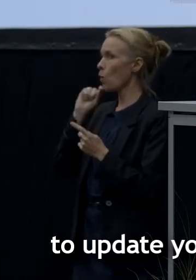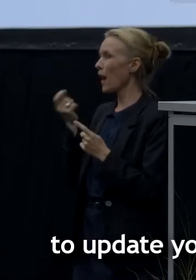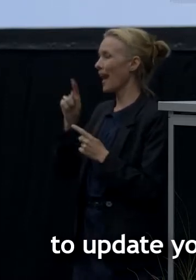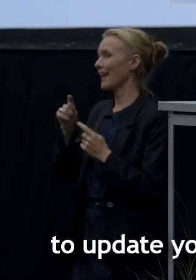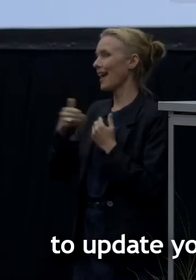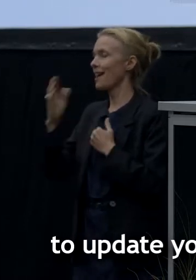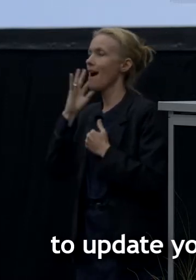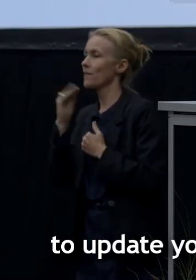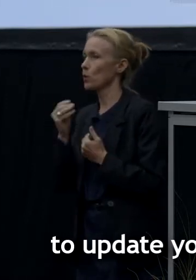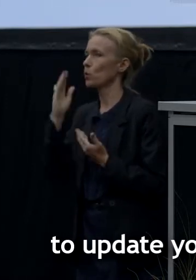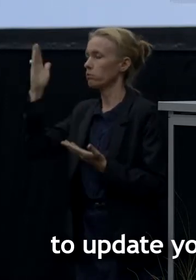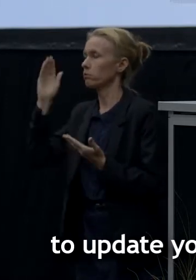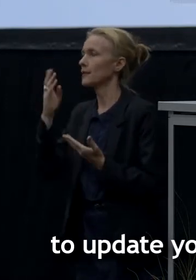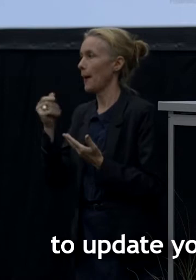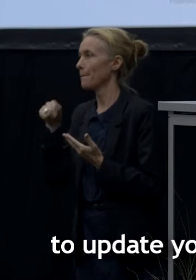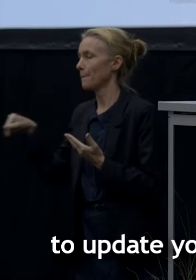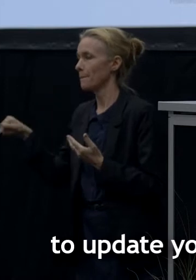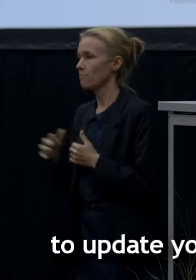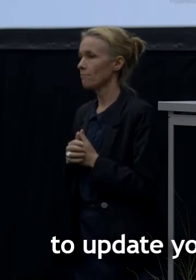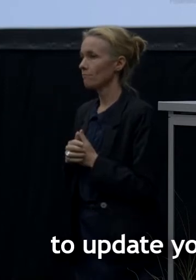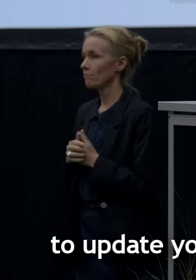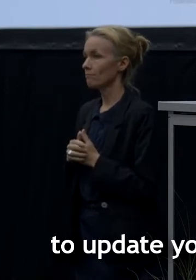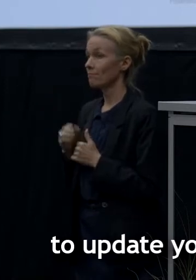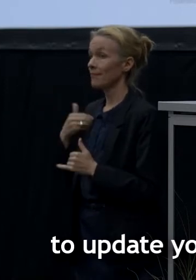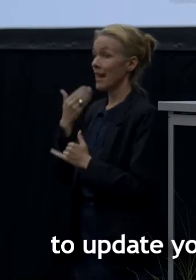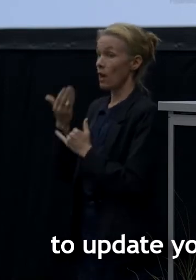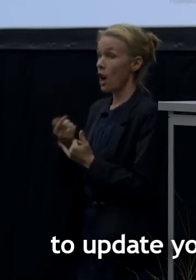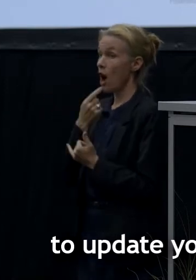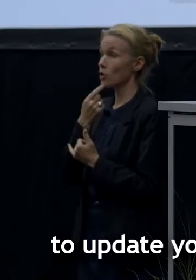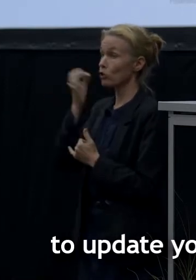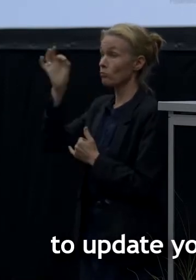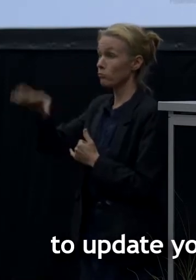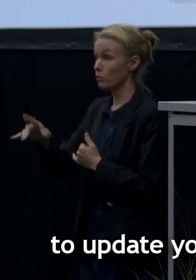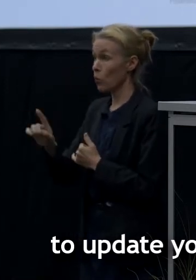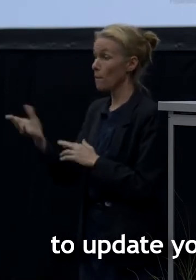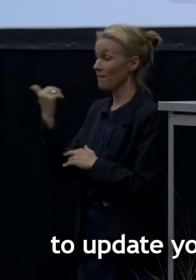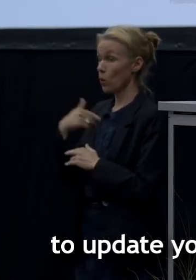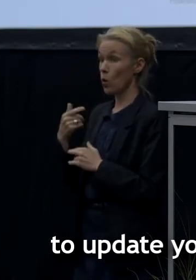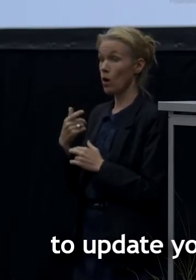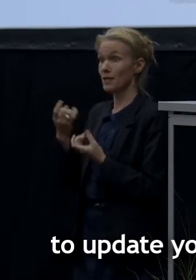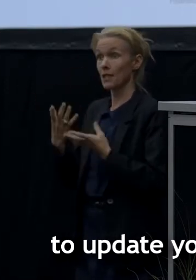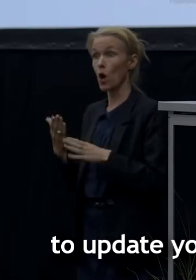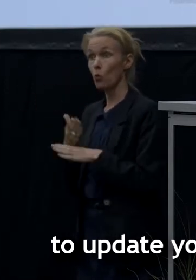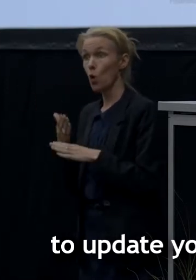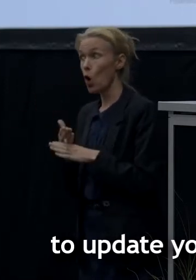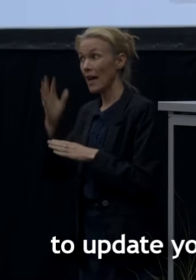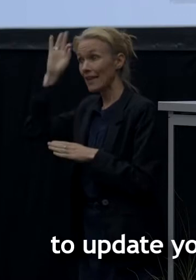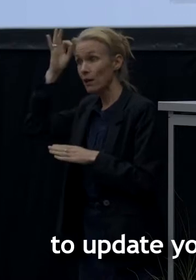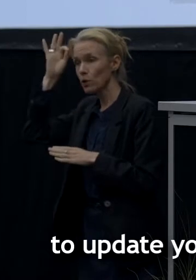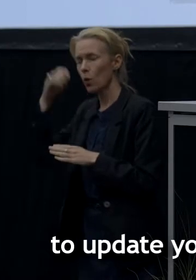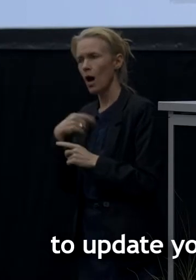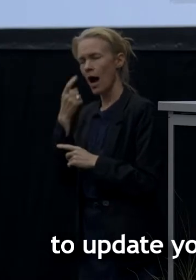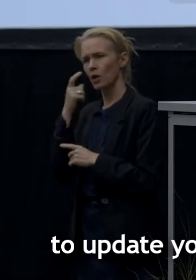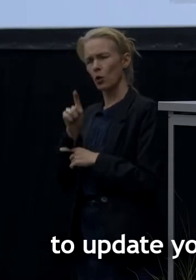A final thought I wanted to leave you with. When I first started working at council, I noticed something I had not noticed